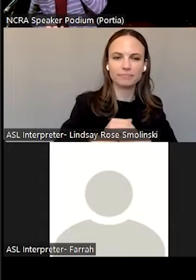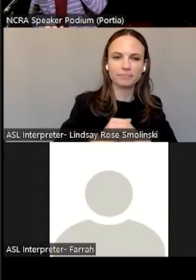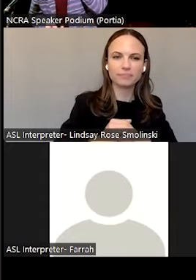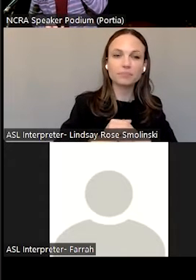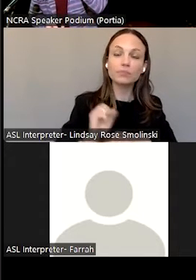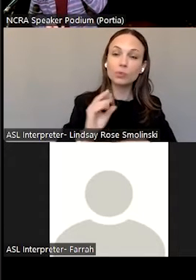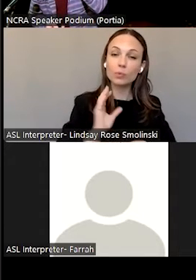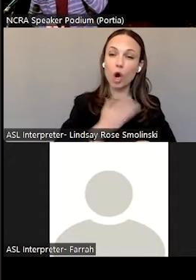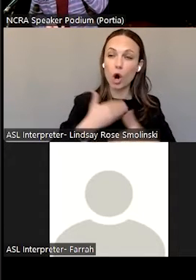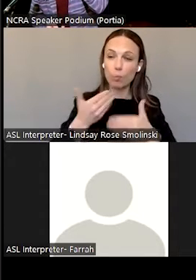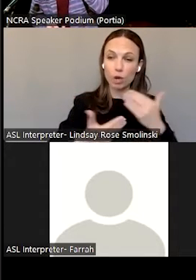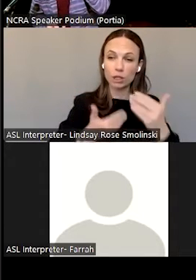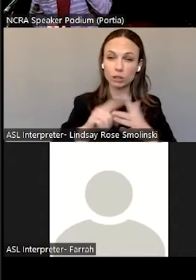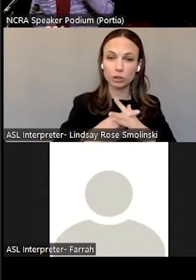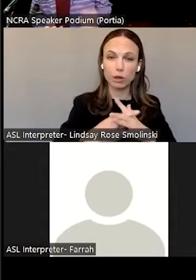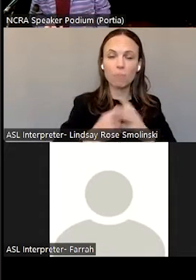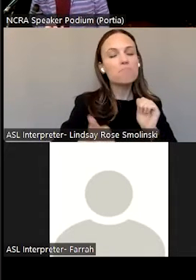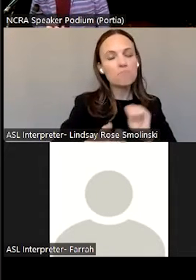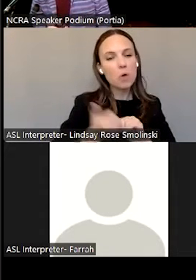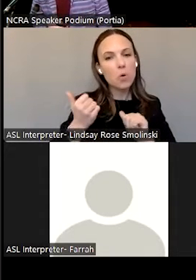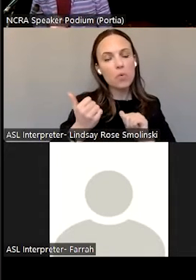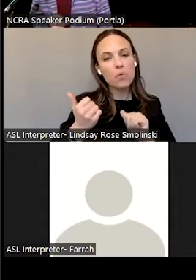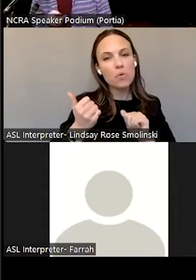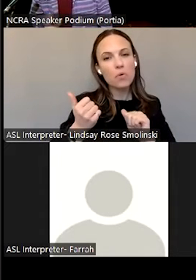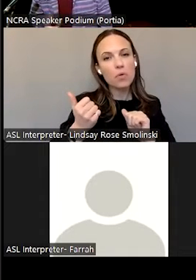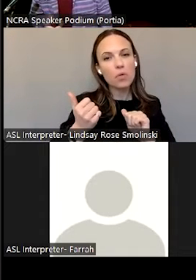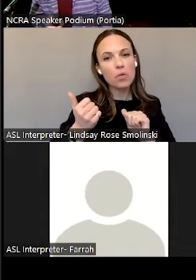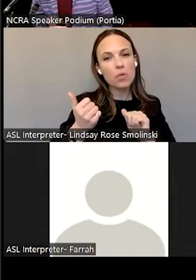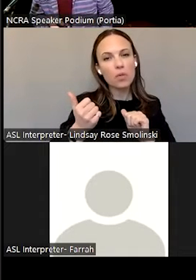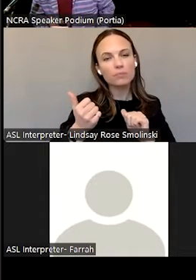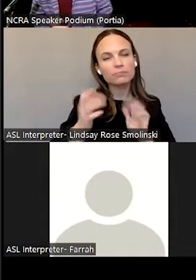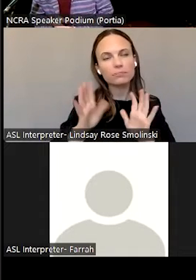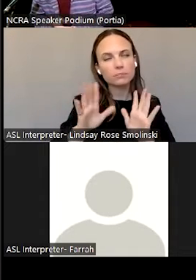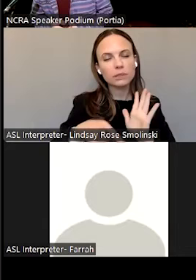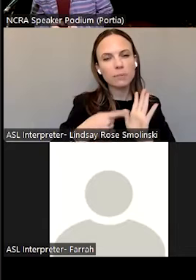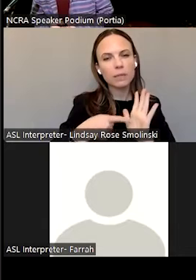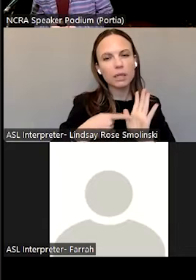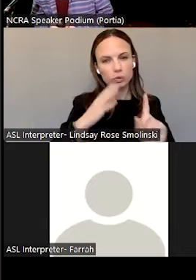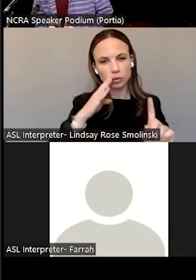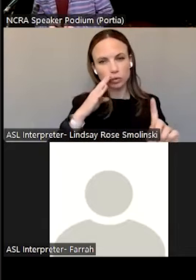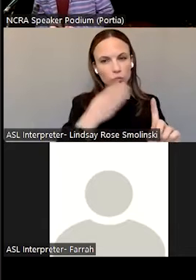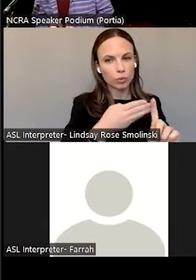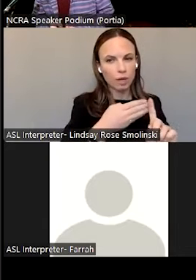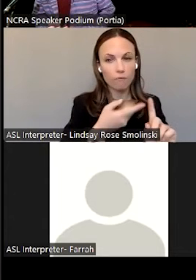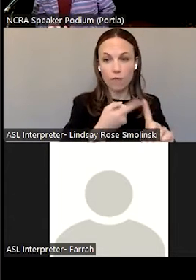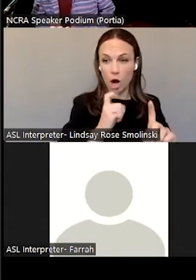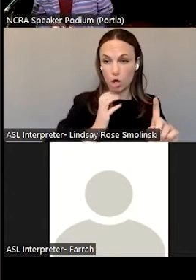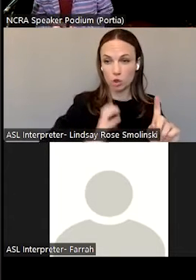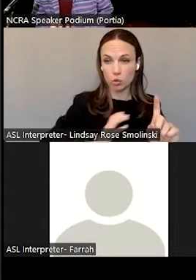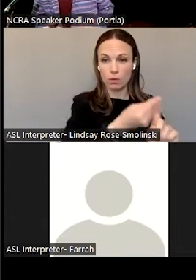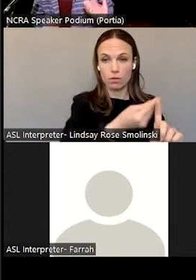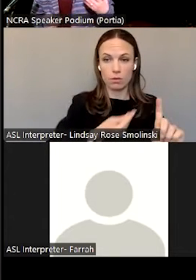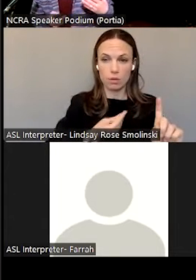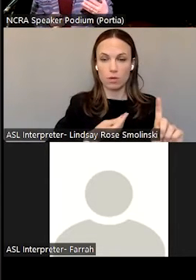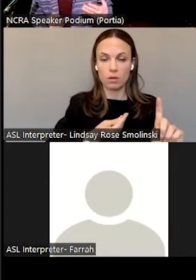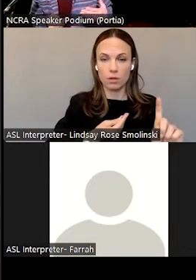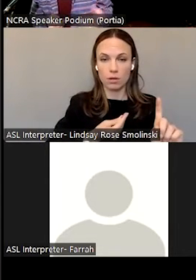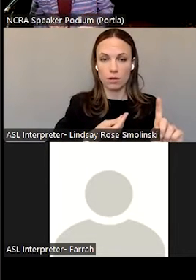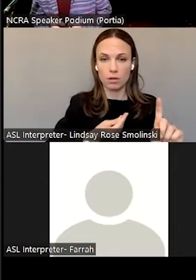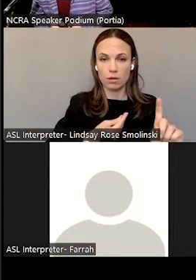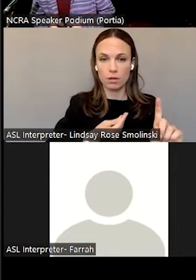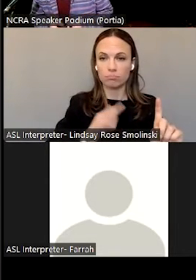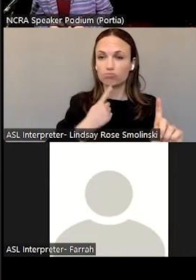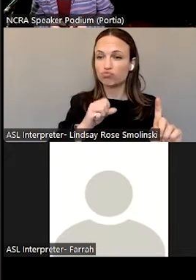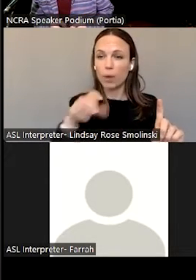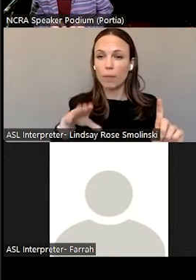So our process starts mostly sometimes direct from consumers who come to see me and